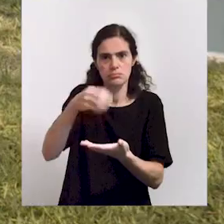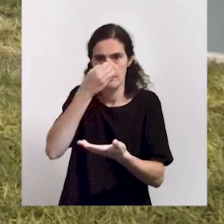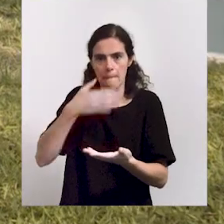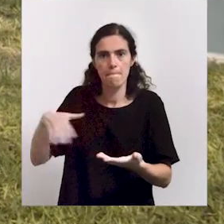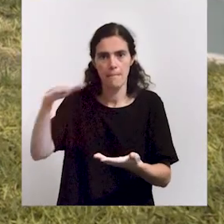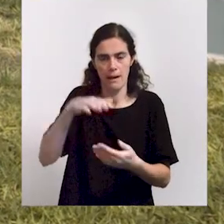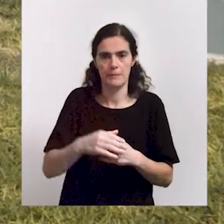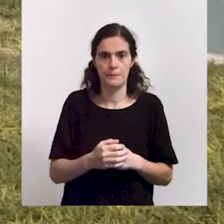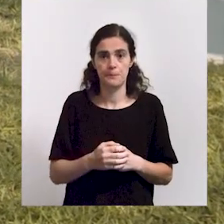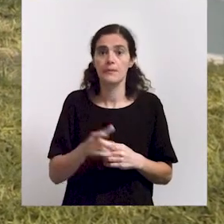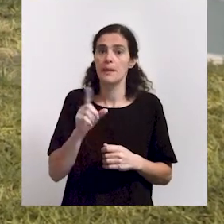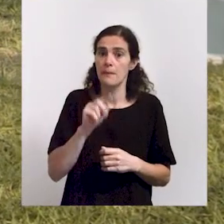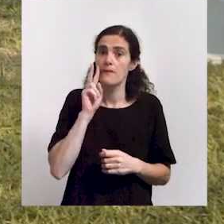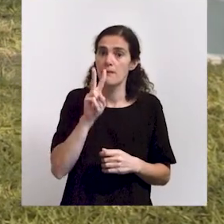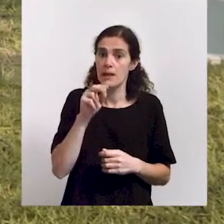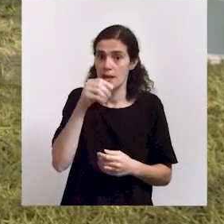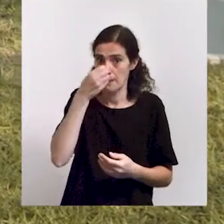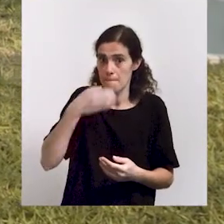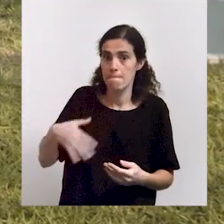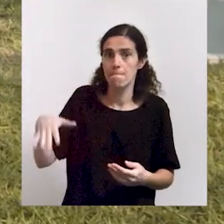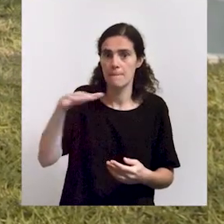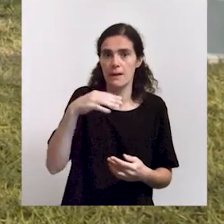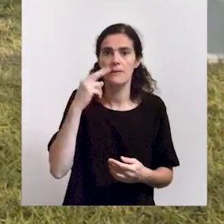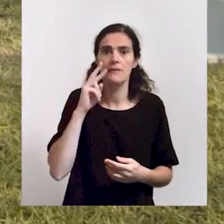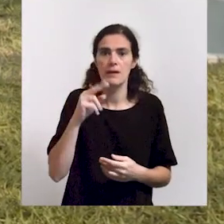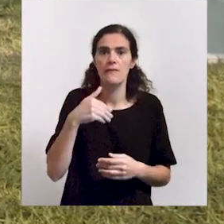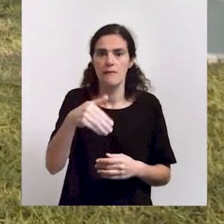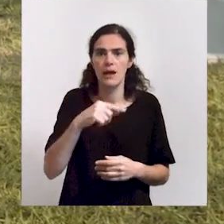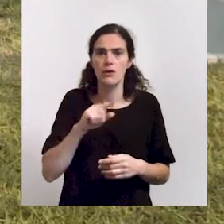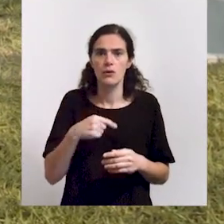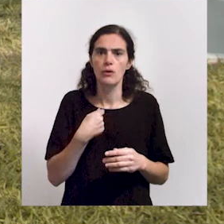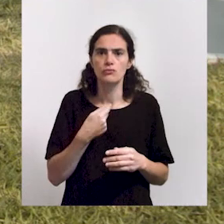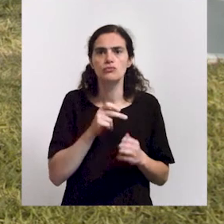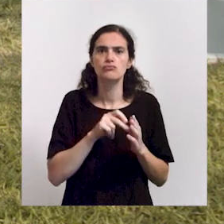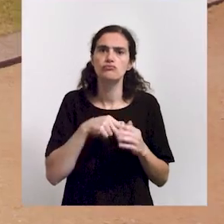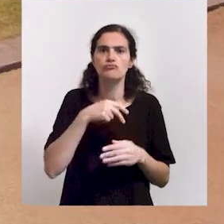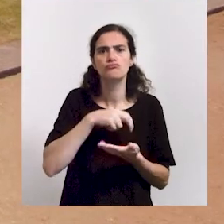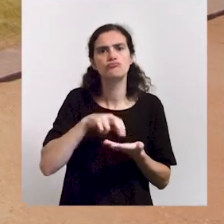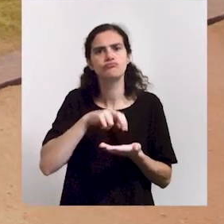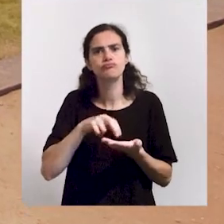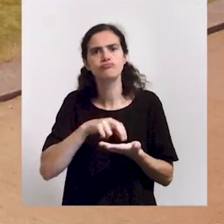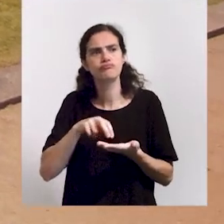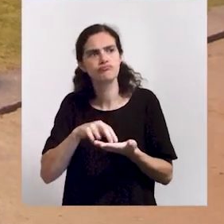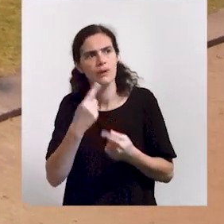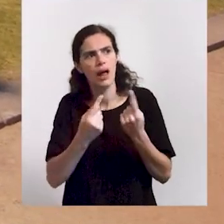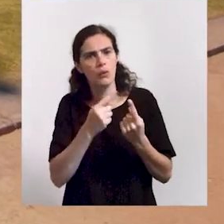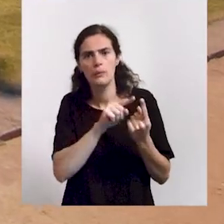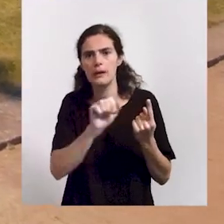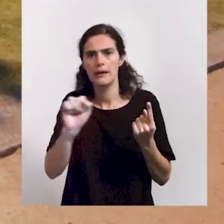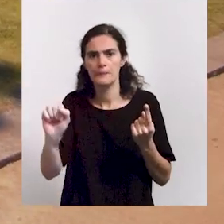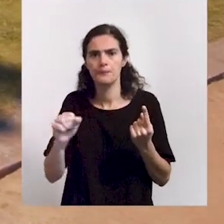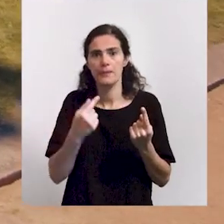park. You will also see in the park, and we'll walk through some of them, what she called her